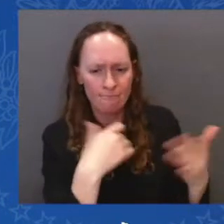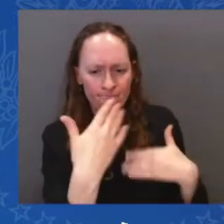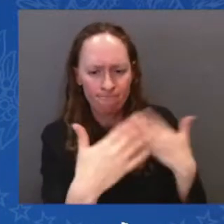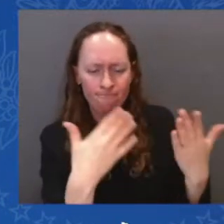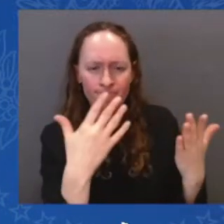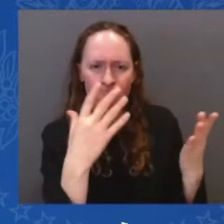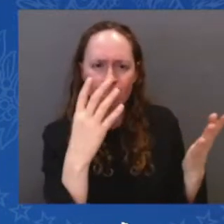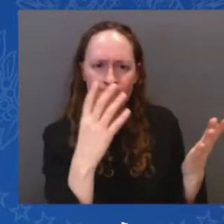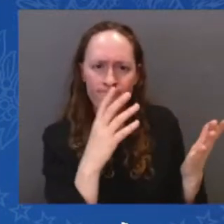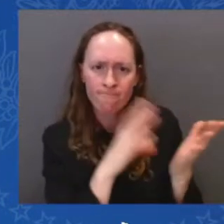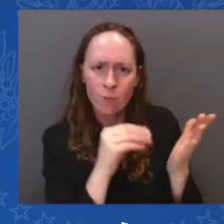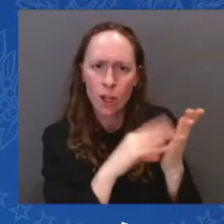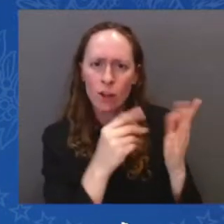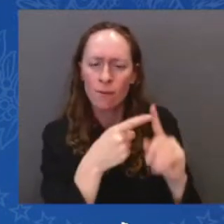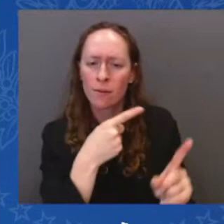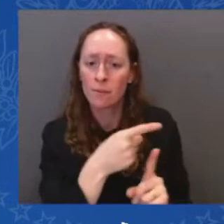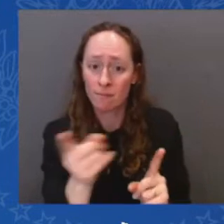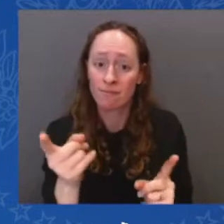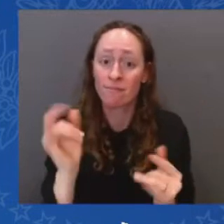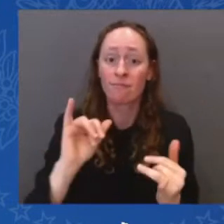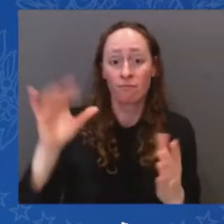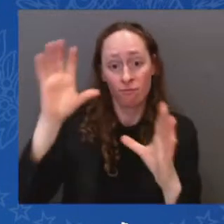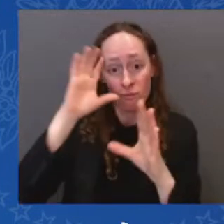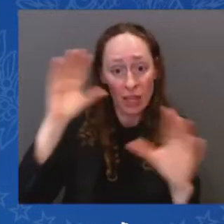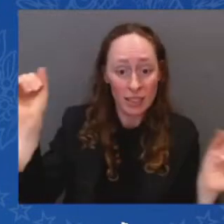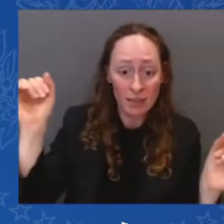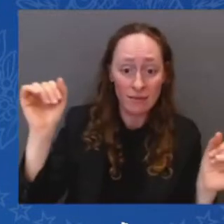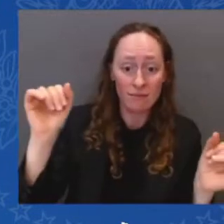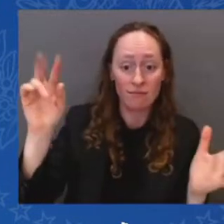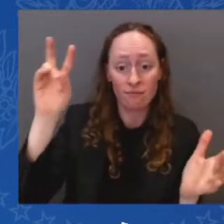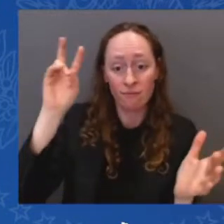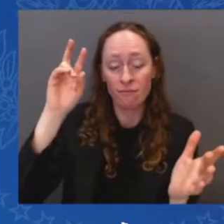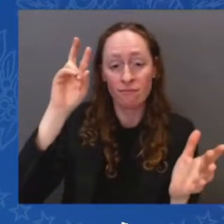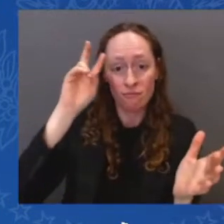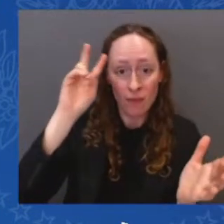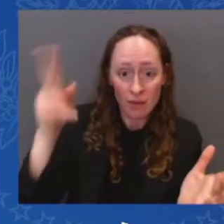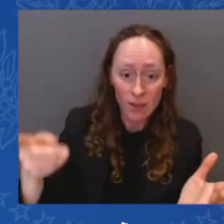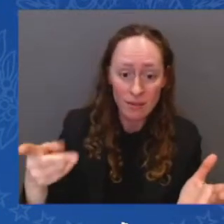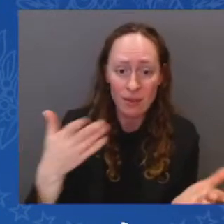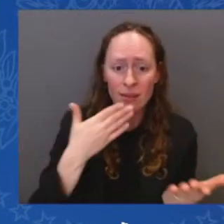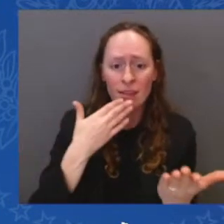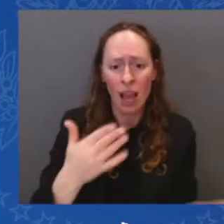Harris, thank you for your trust and confidence that you placed in me,